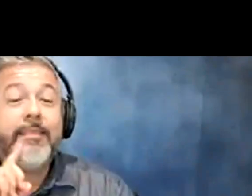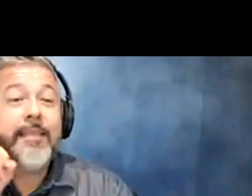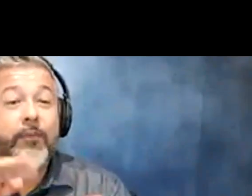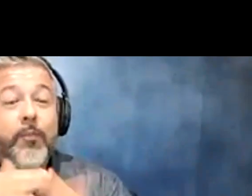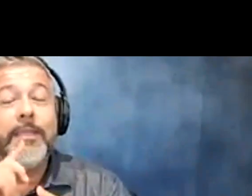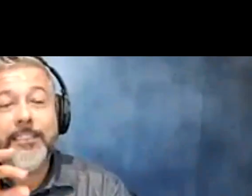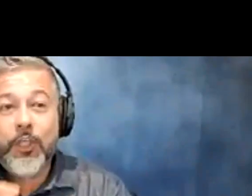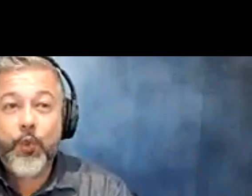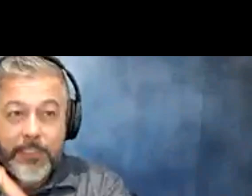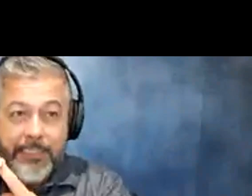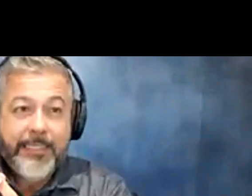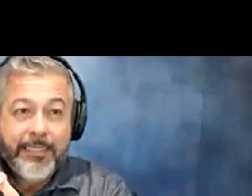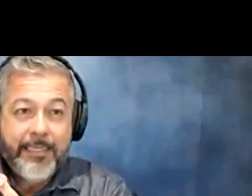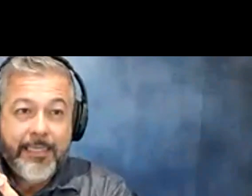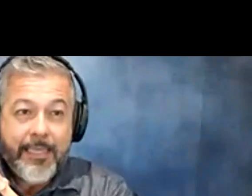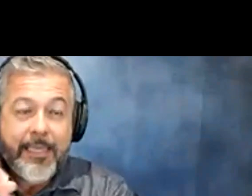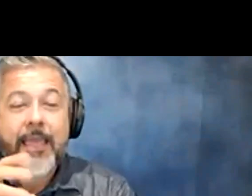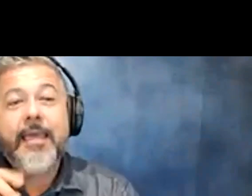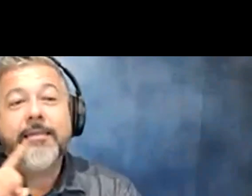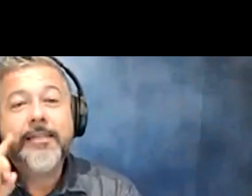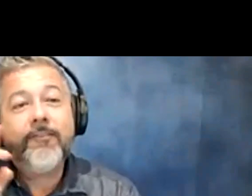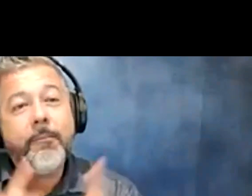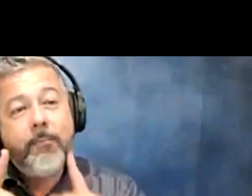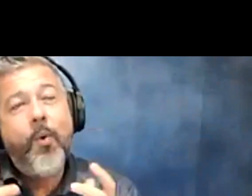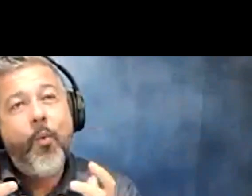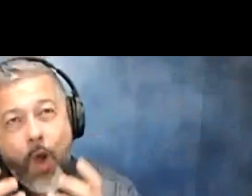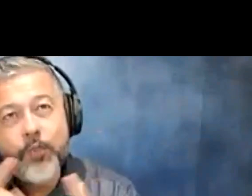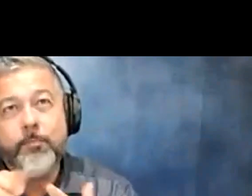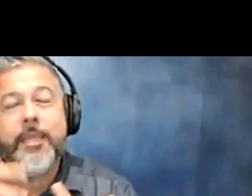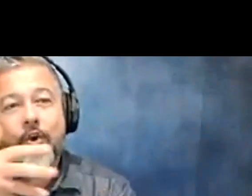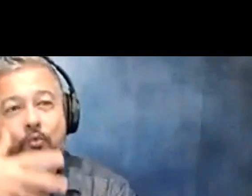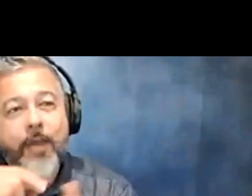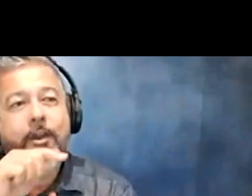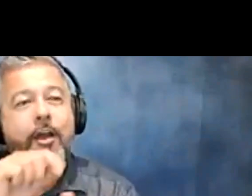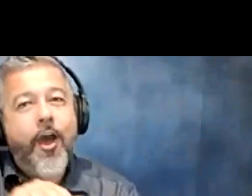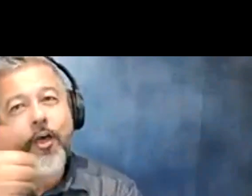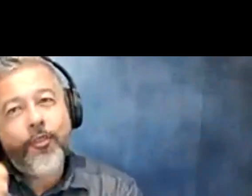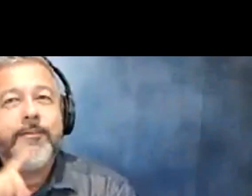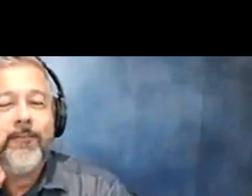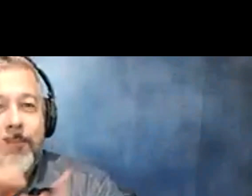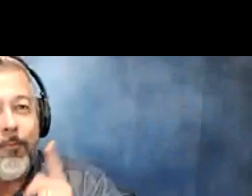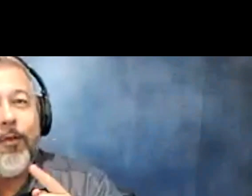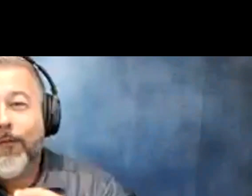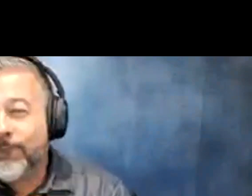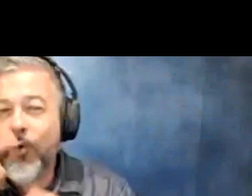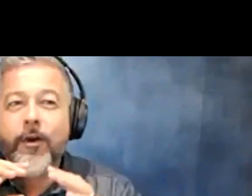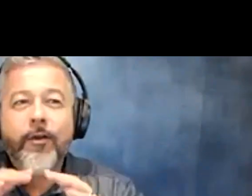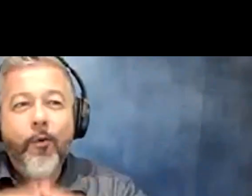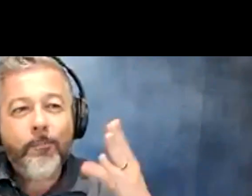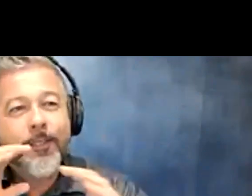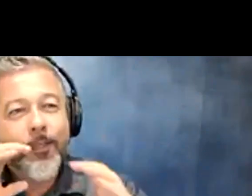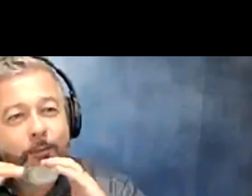that deaf people want to be around other deaf people to be able to communicate, have